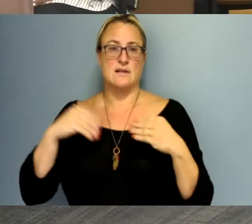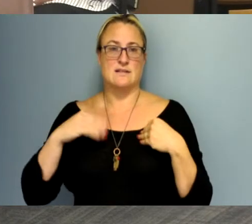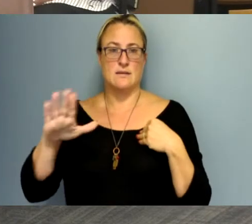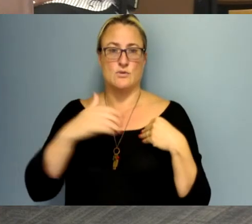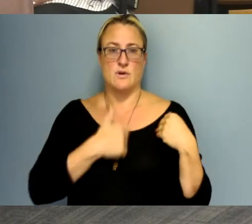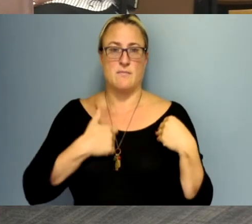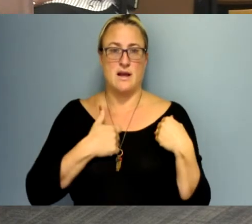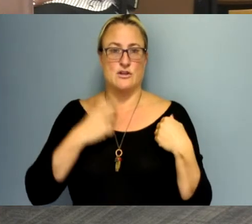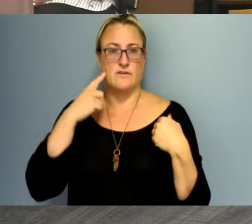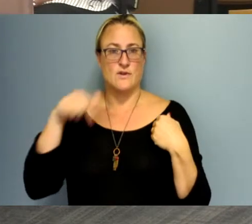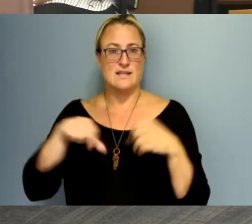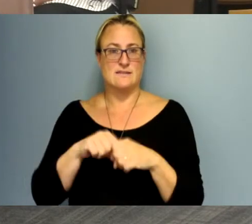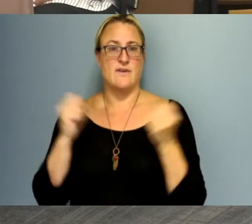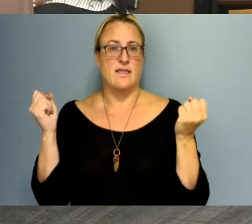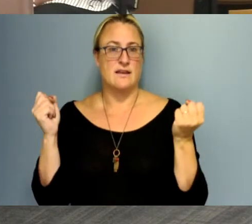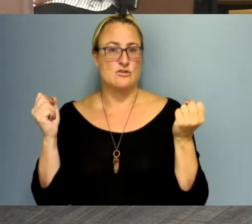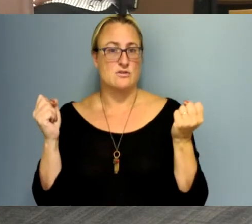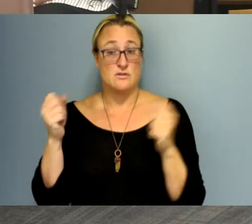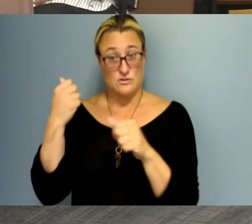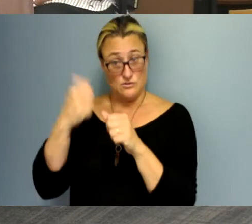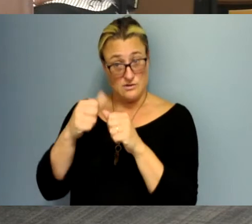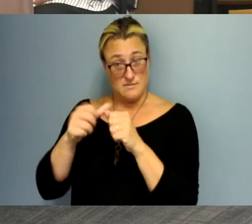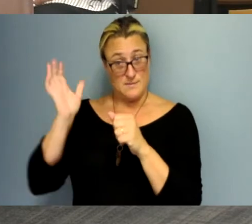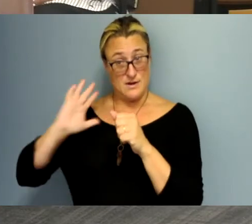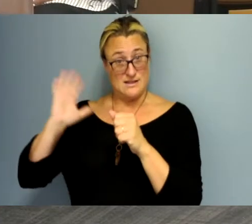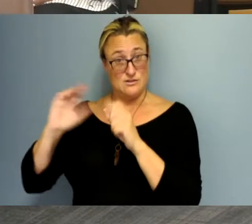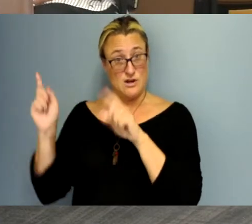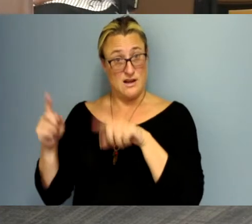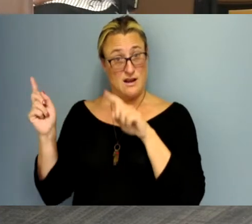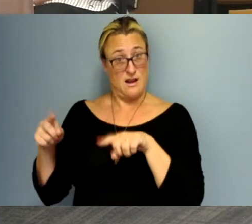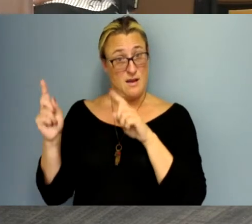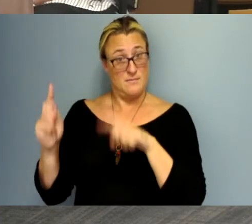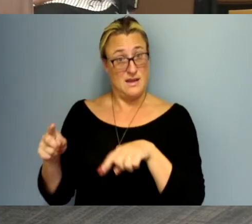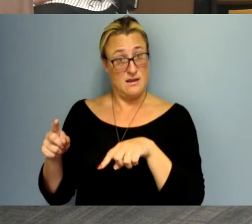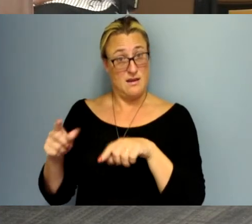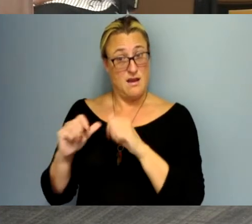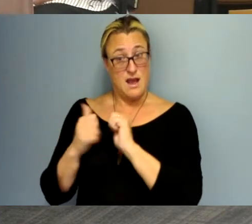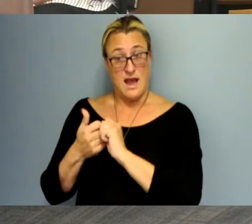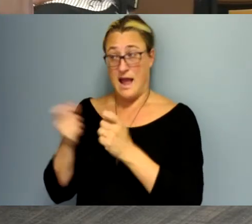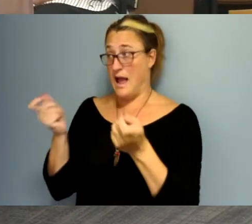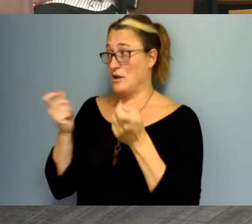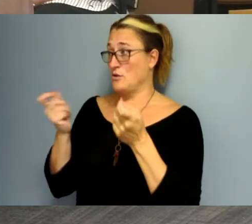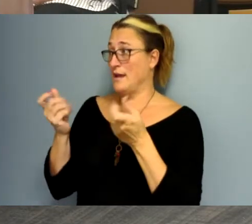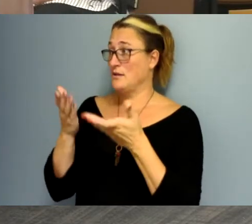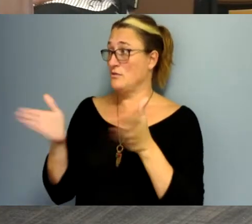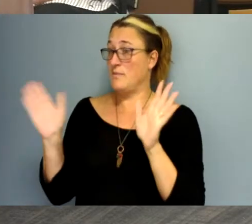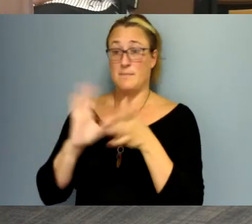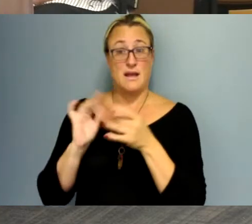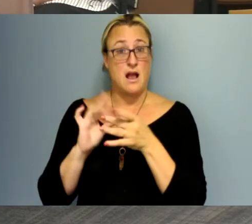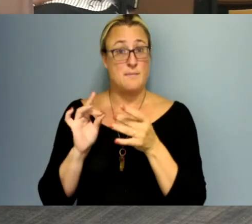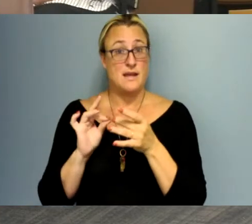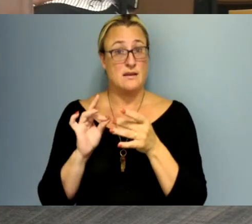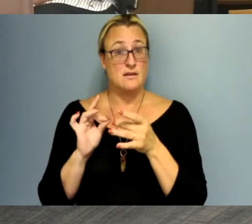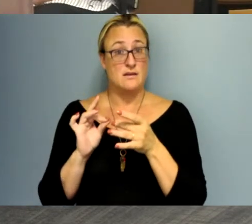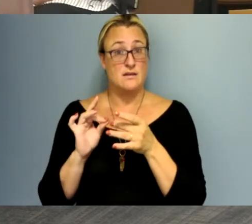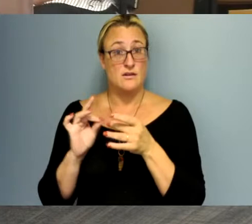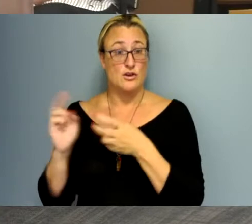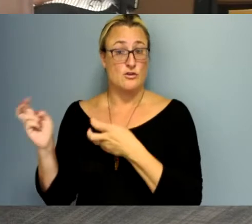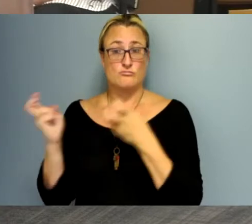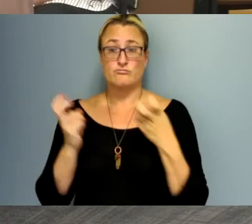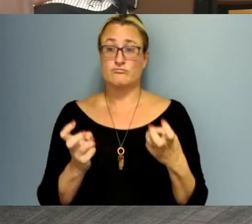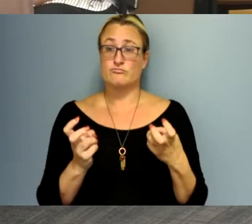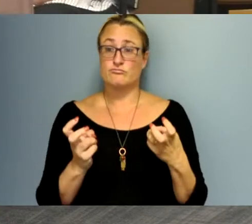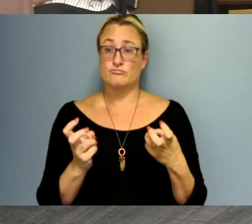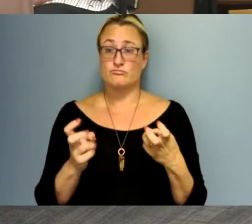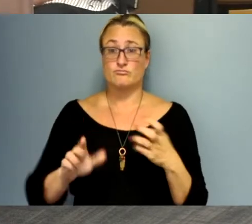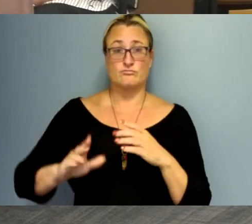violations. Do you remember when I started coming to these meetings, how you handled the public comment, how we came in, we were sitting down, there was no